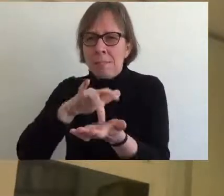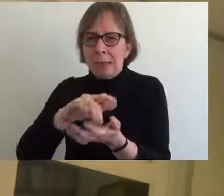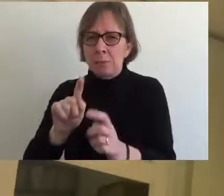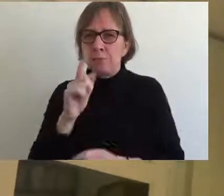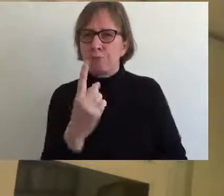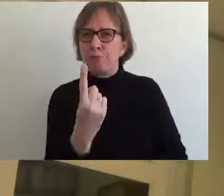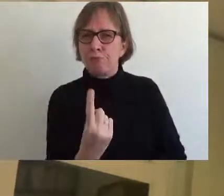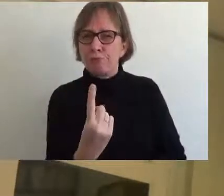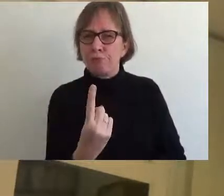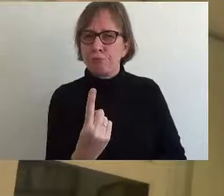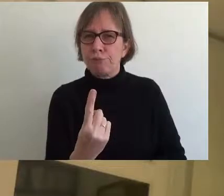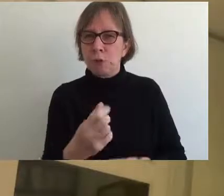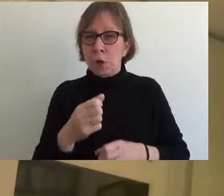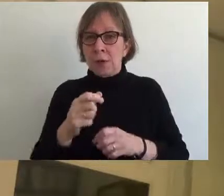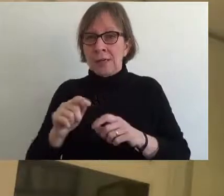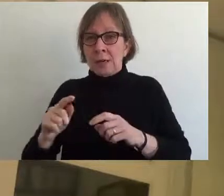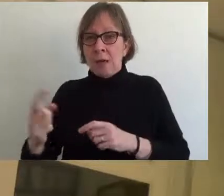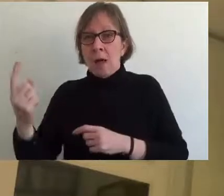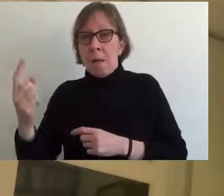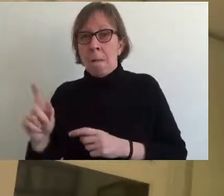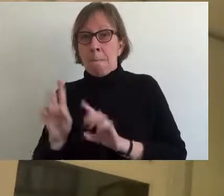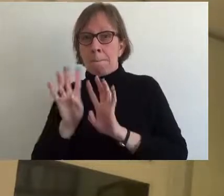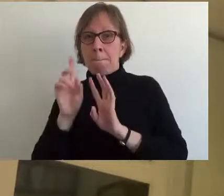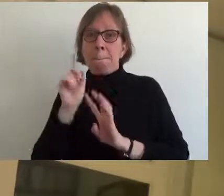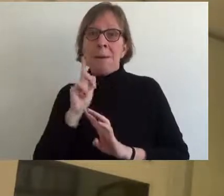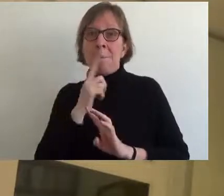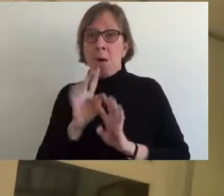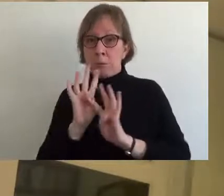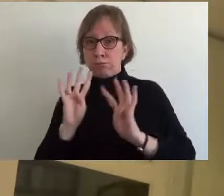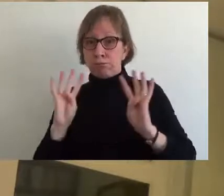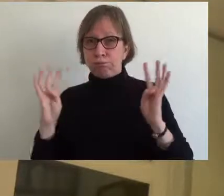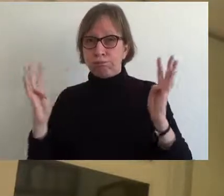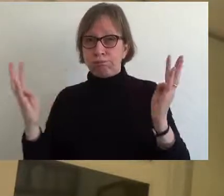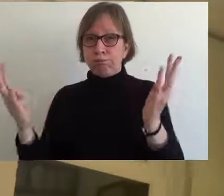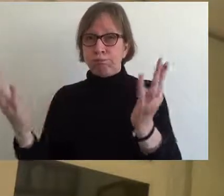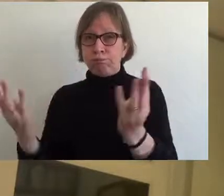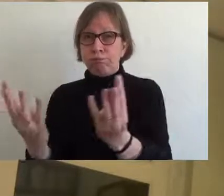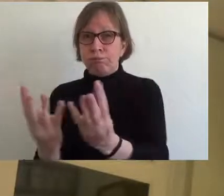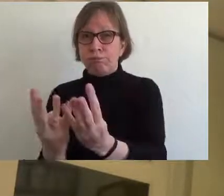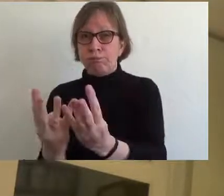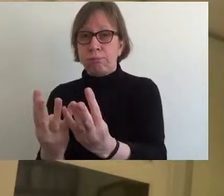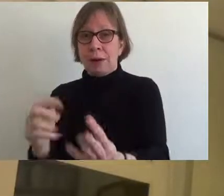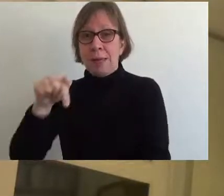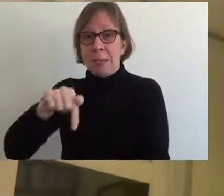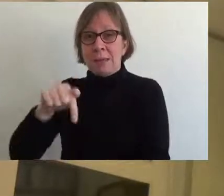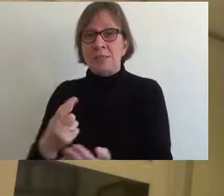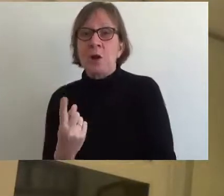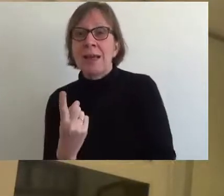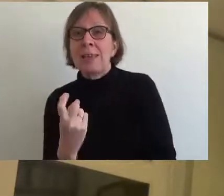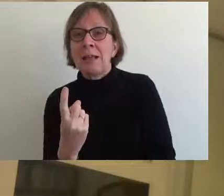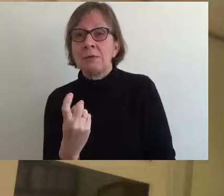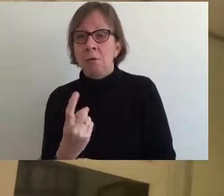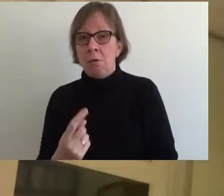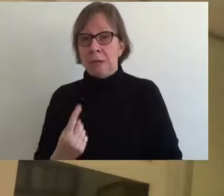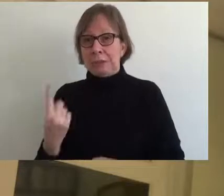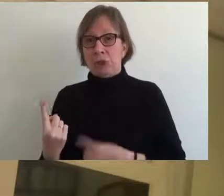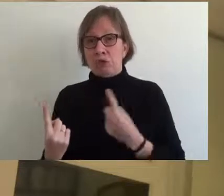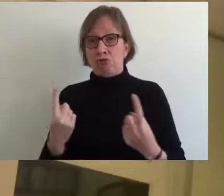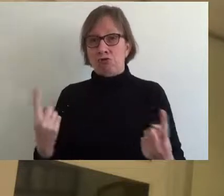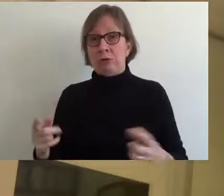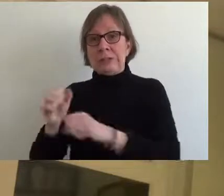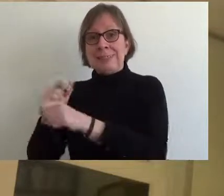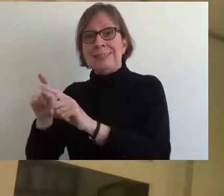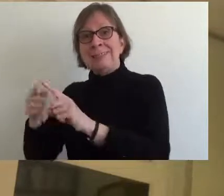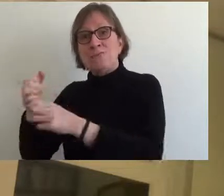from different churches each have an unlit candle. And they're in a circle and on the edge of that circle. And